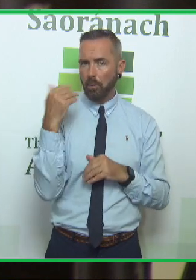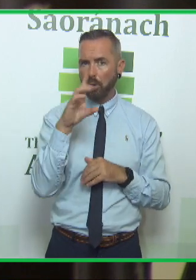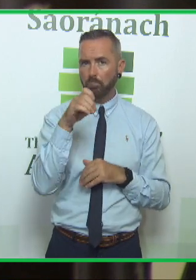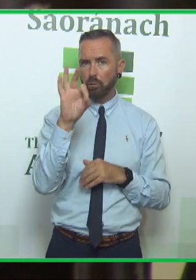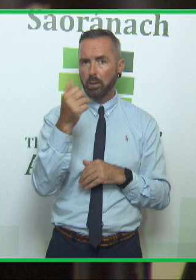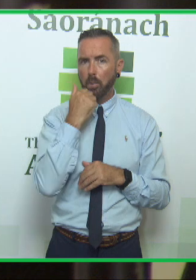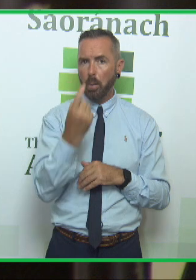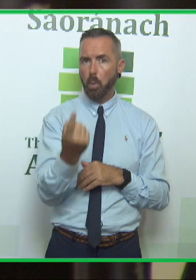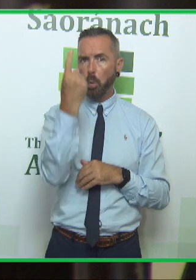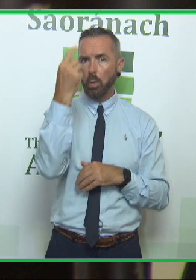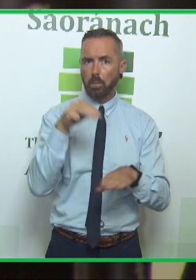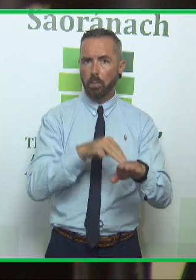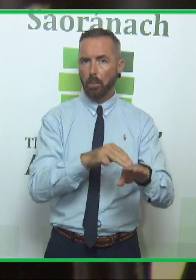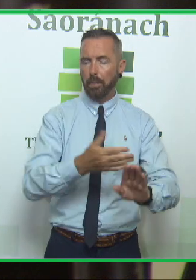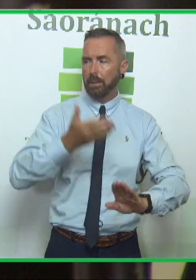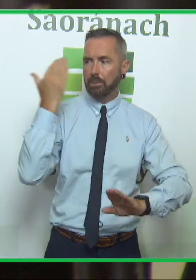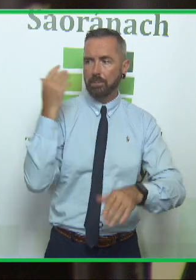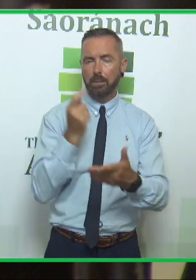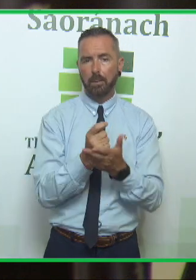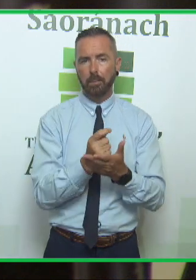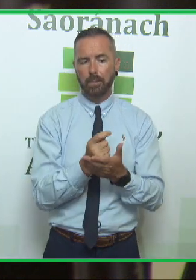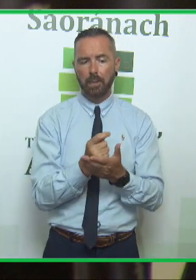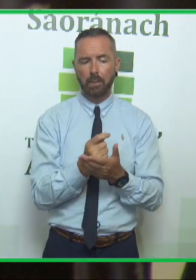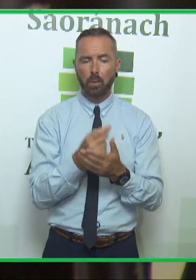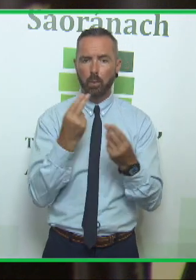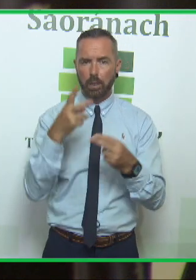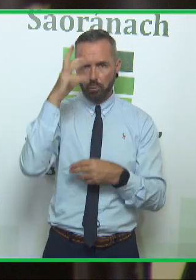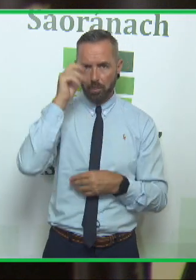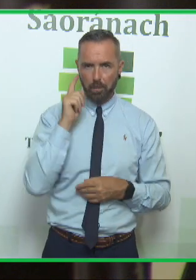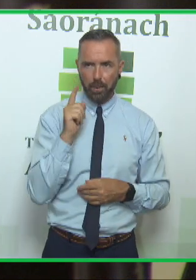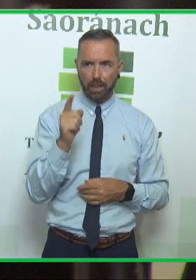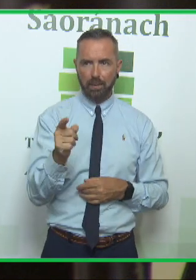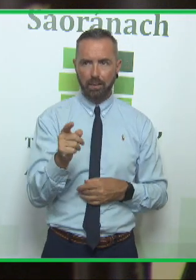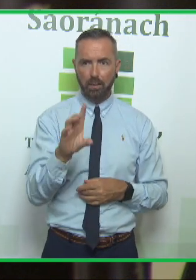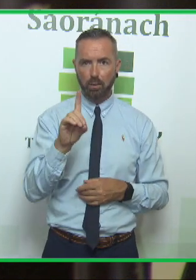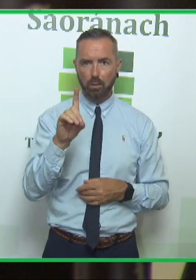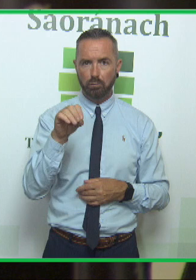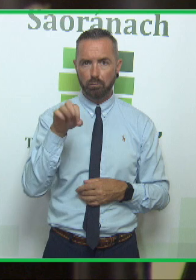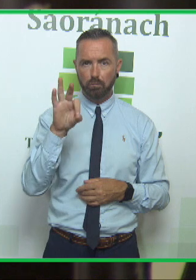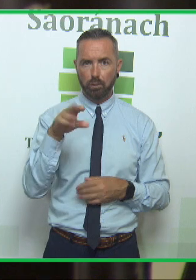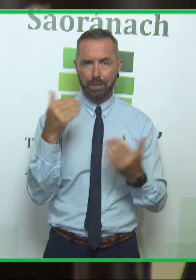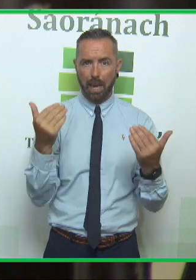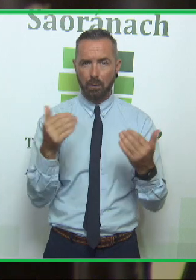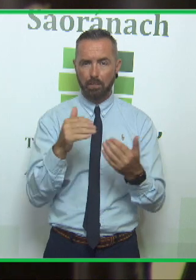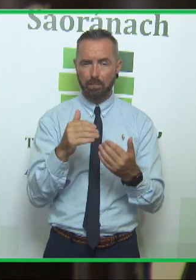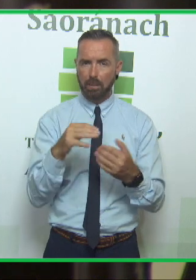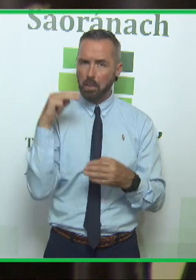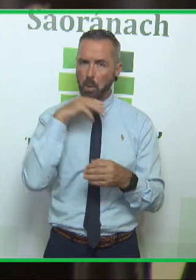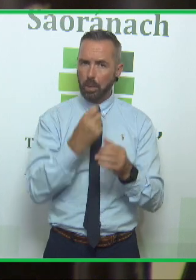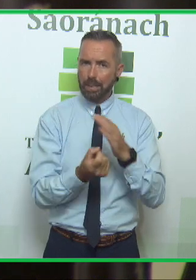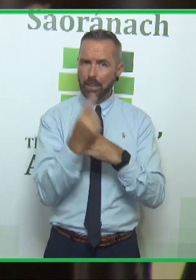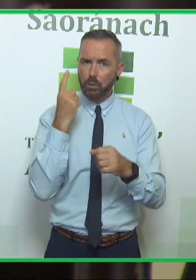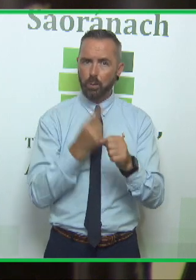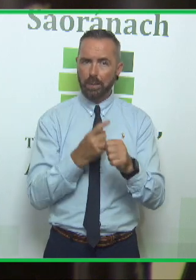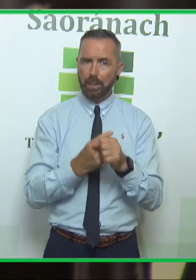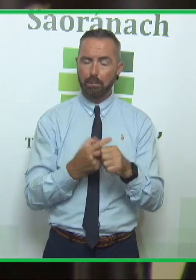the doorstep. And I think we've got to remember that. Maybe drugs now is becoming a really important issue again, and